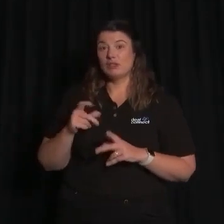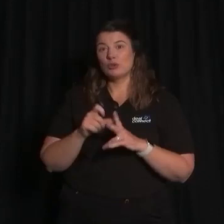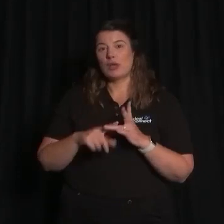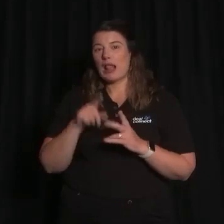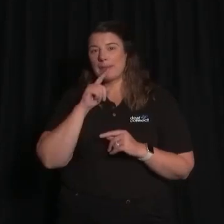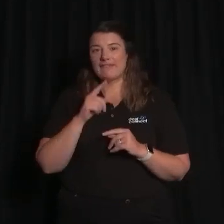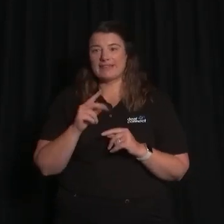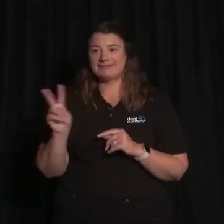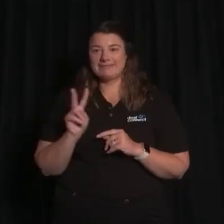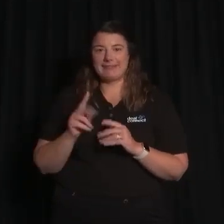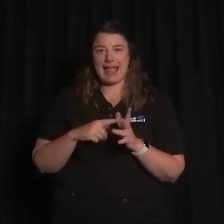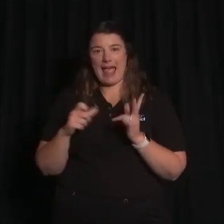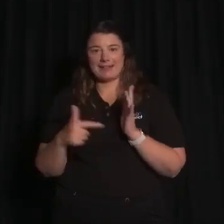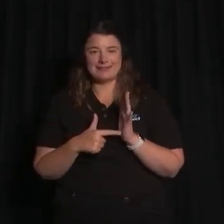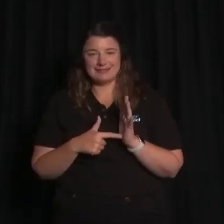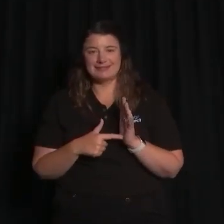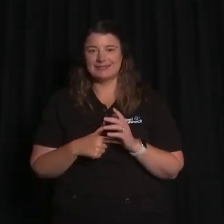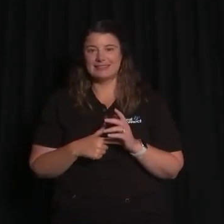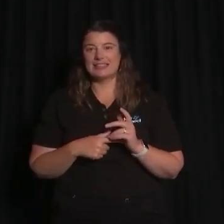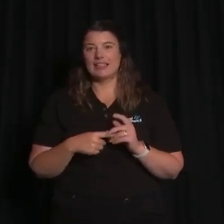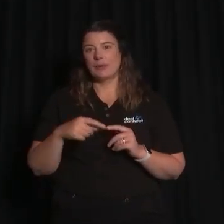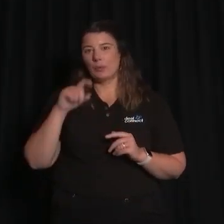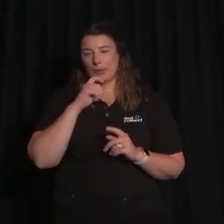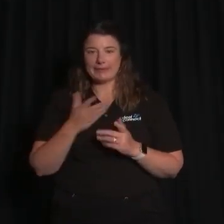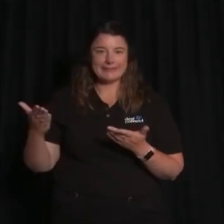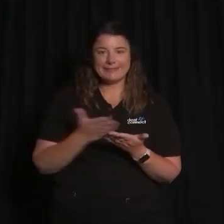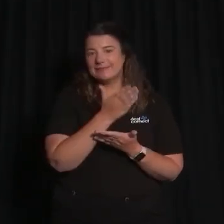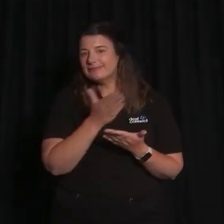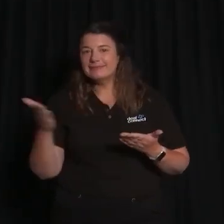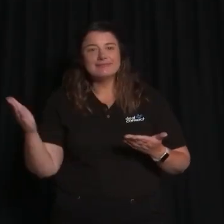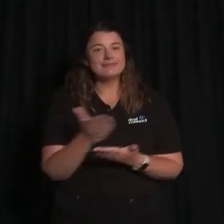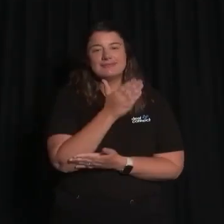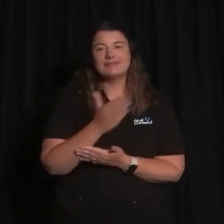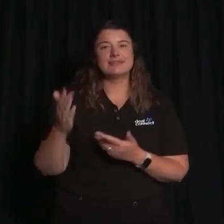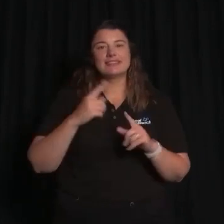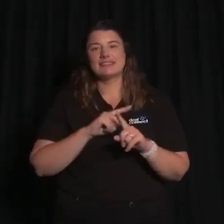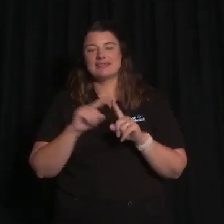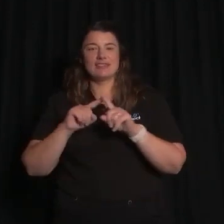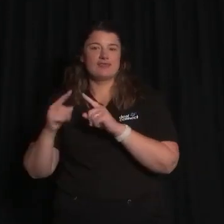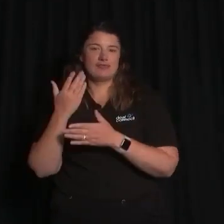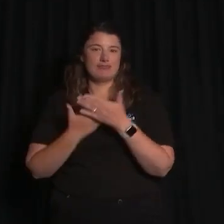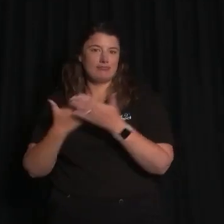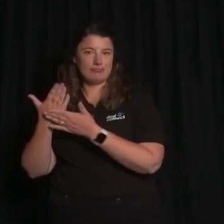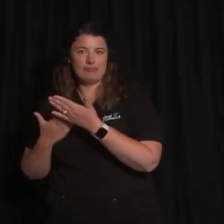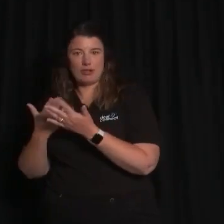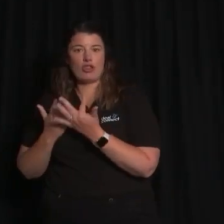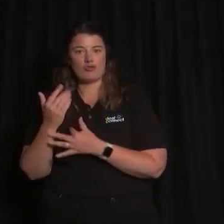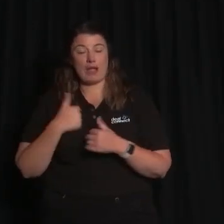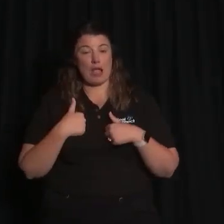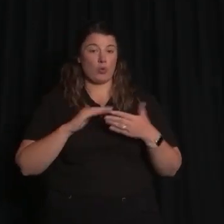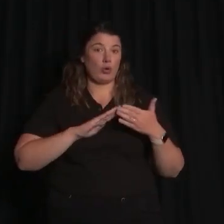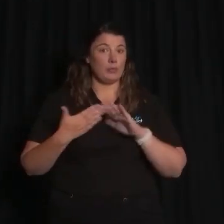double act in this talk, and we'll be whisking our way through a whole range of health disparities experienced by our